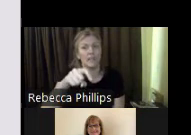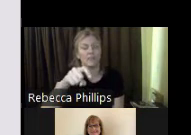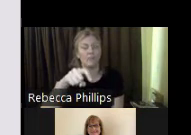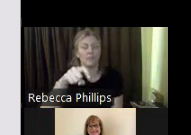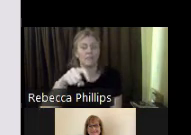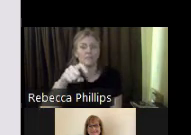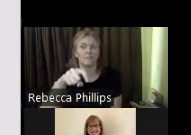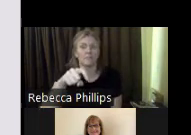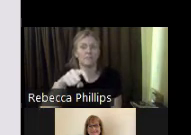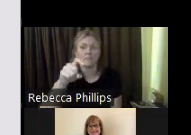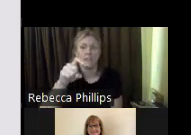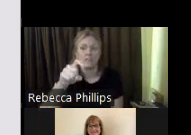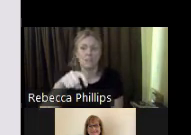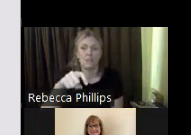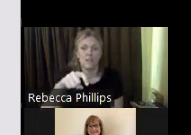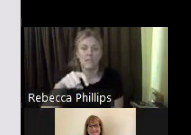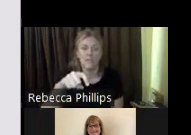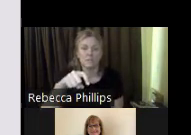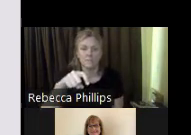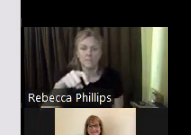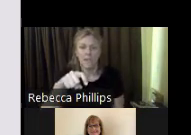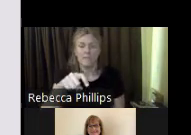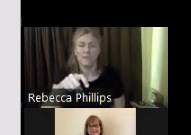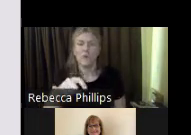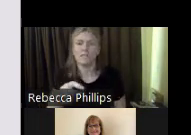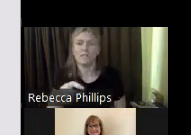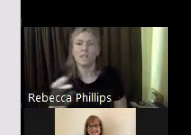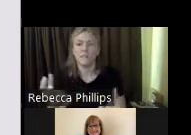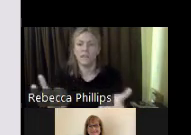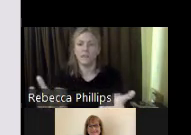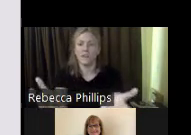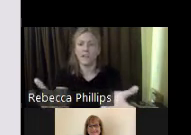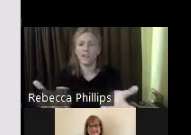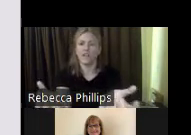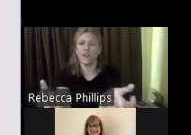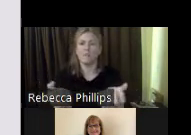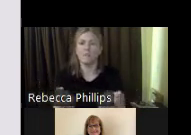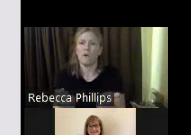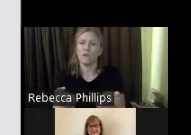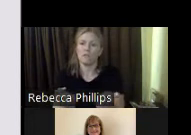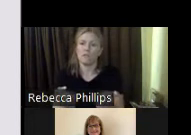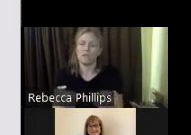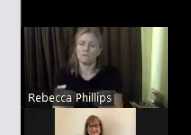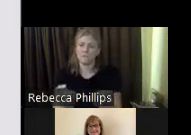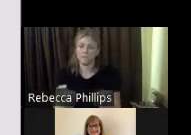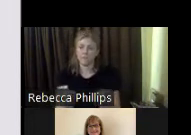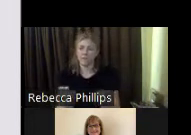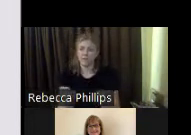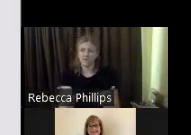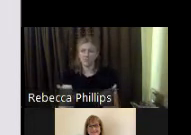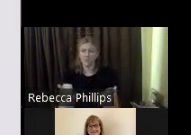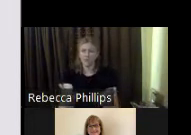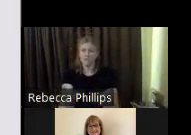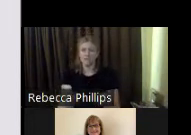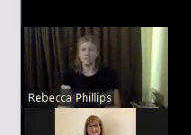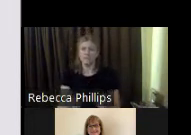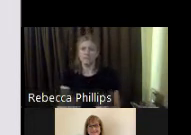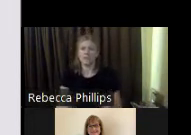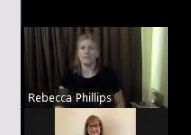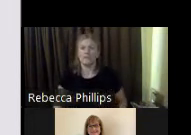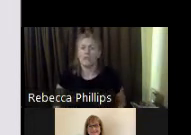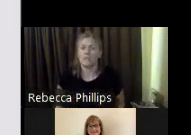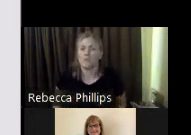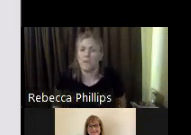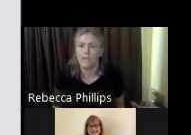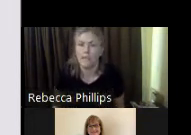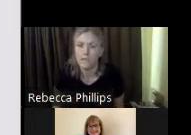need. And you bounce up and down. So need. If you want something, you're like gonna grab it and pull it towards you. So want, grab